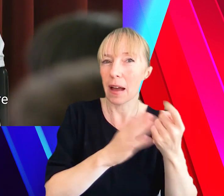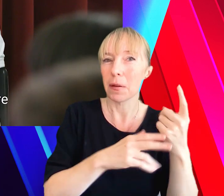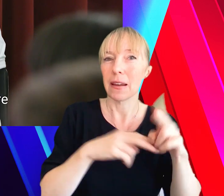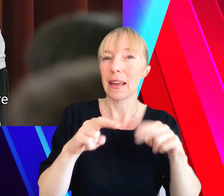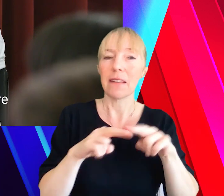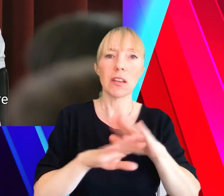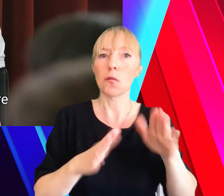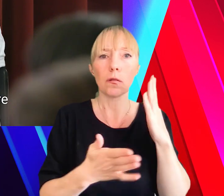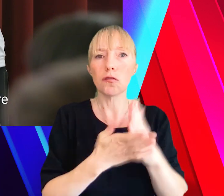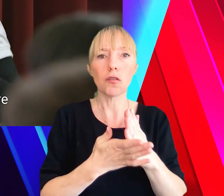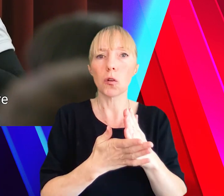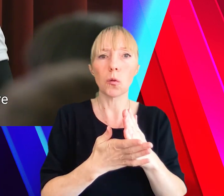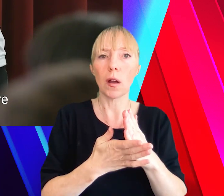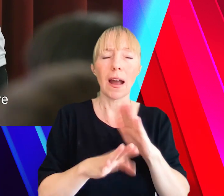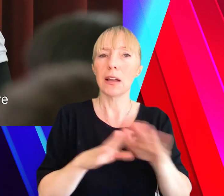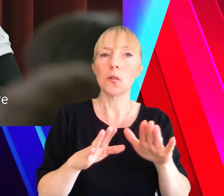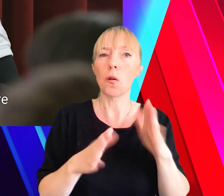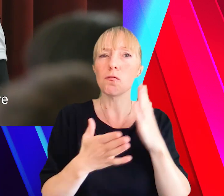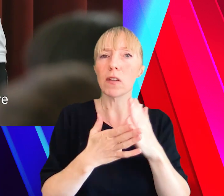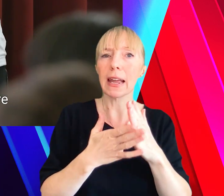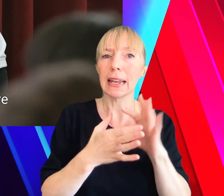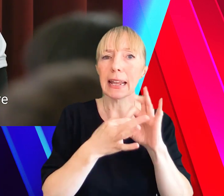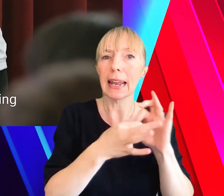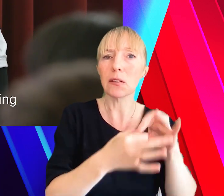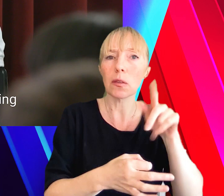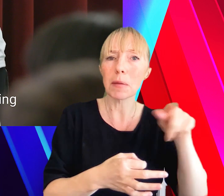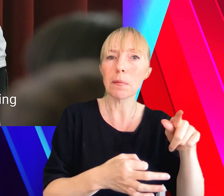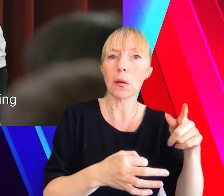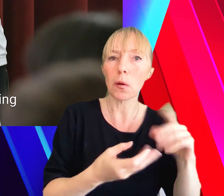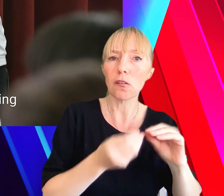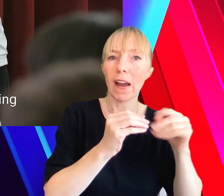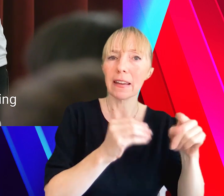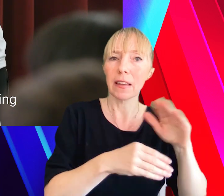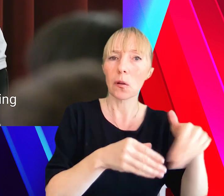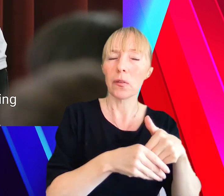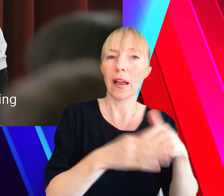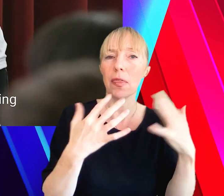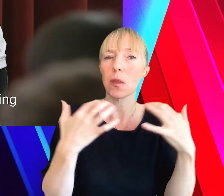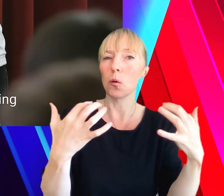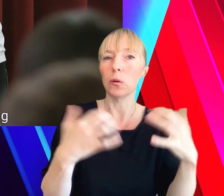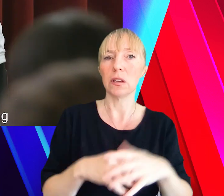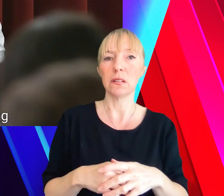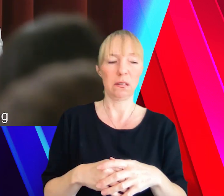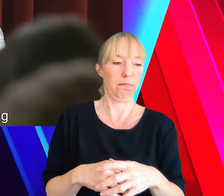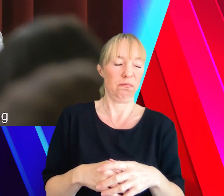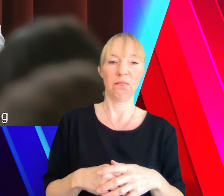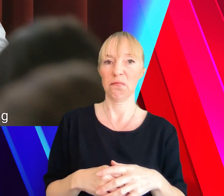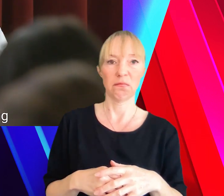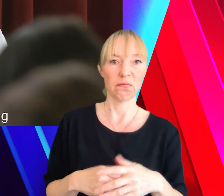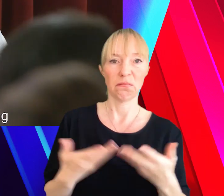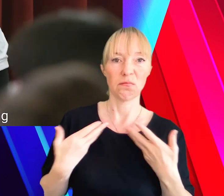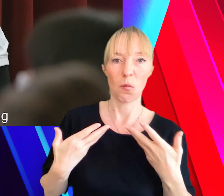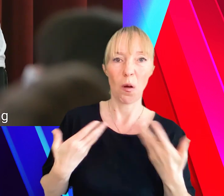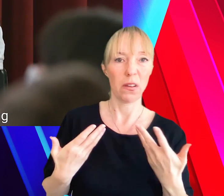have it in the peripheries, that if it's not sincere and it's not really tapping into the people who are genuinely making this content, then the